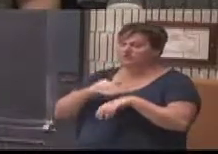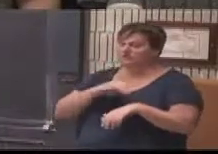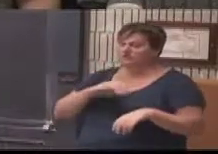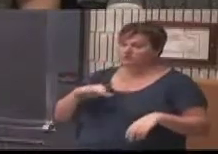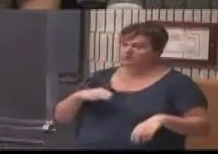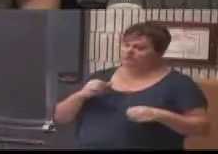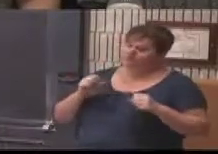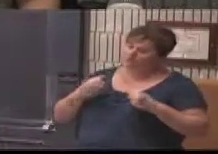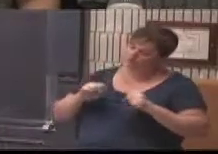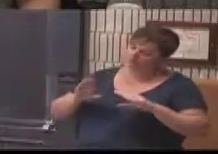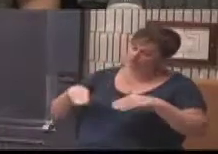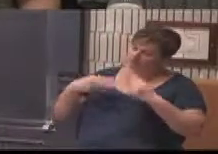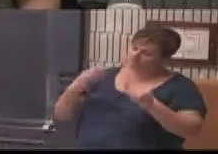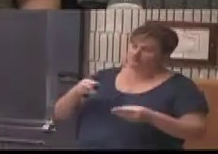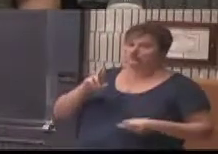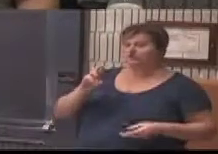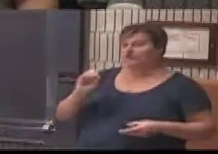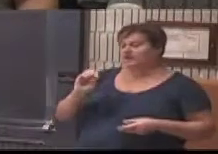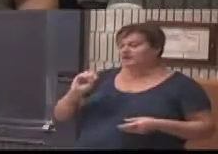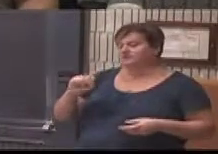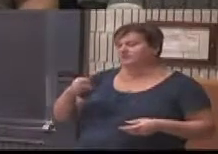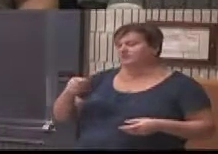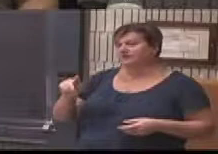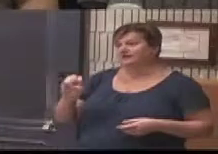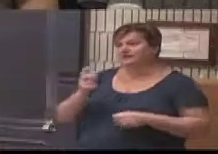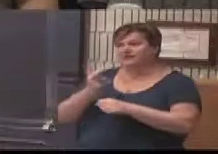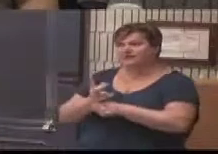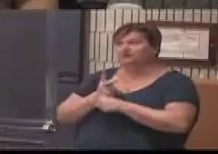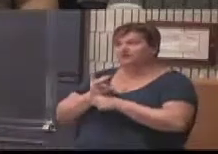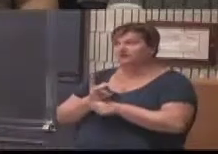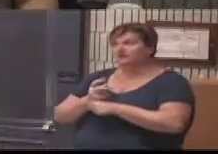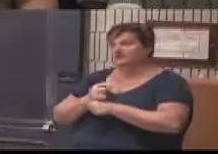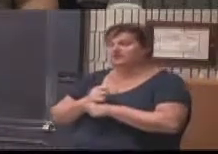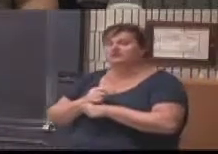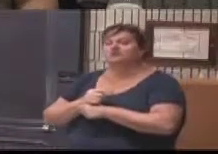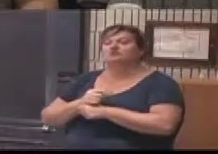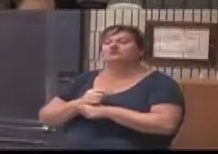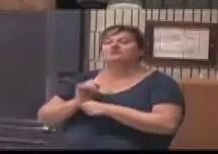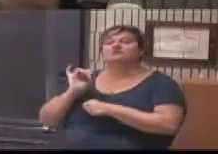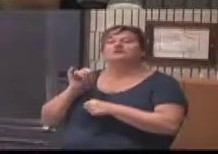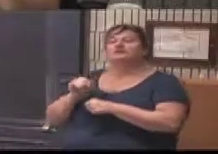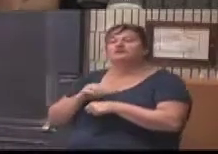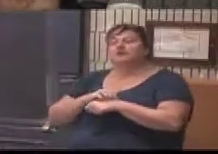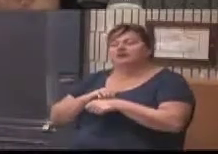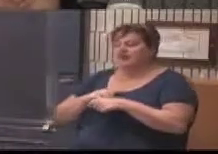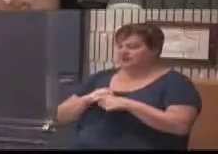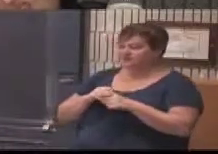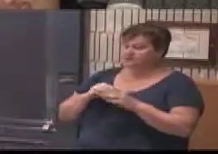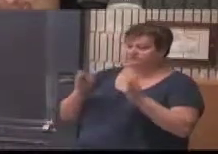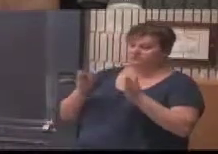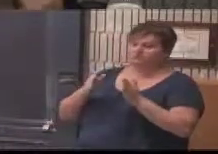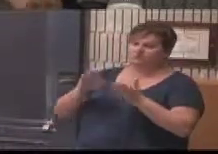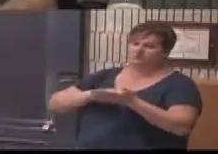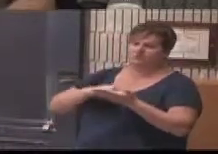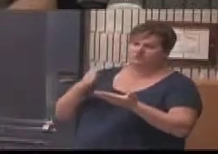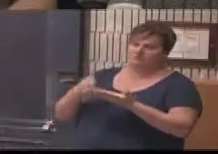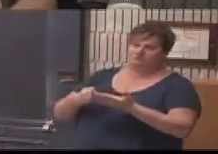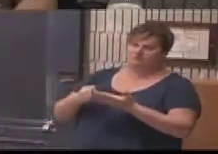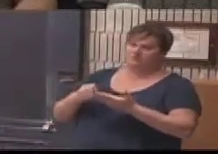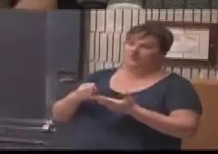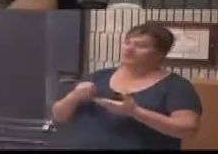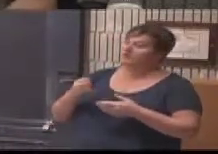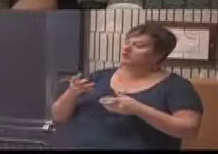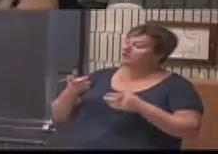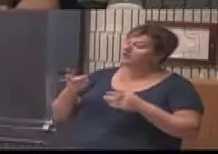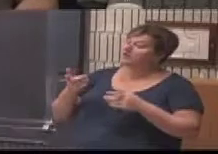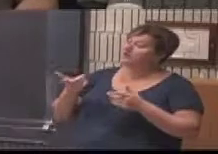at providing respite care. Right now the state has offered some respite care, and that's just a small amount of where someone comes to